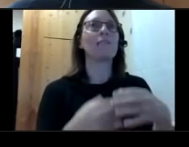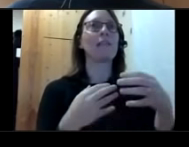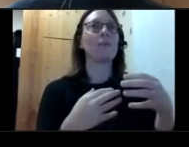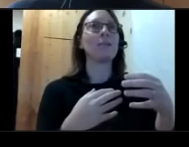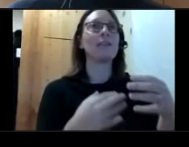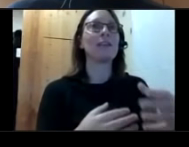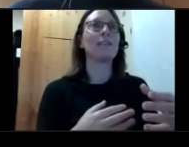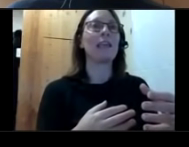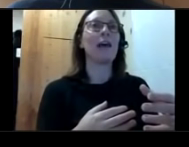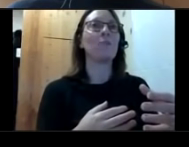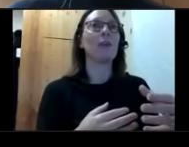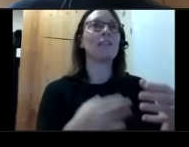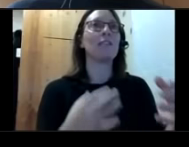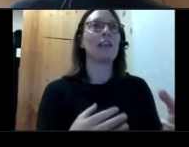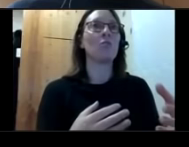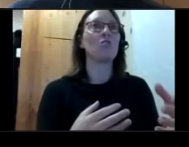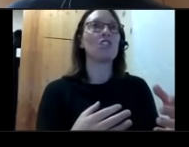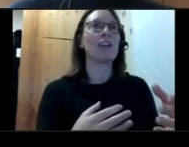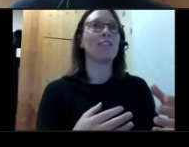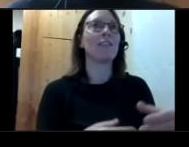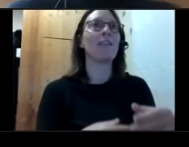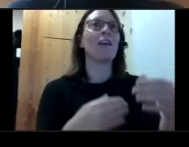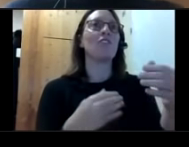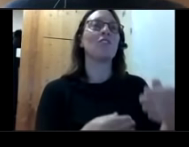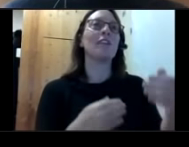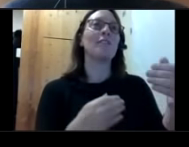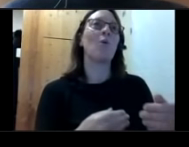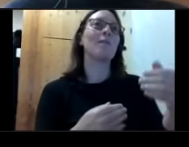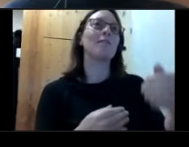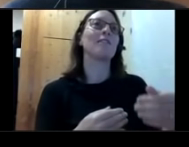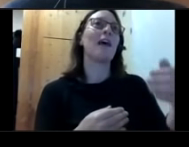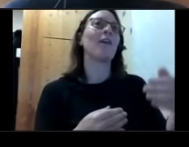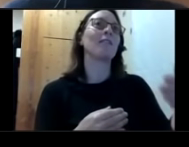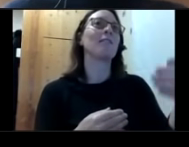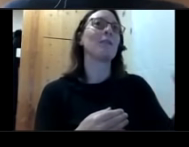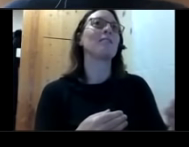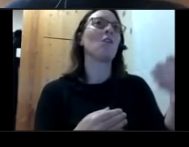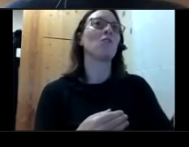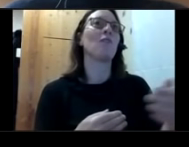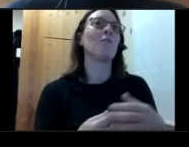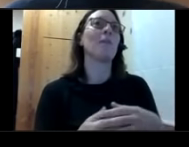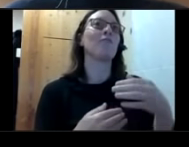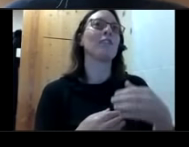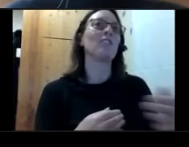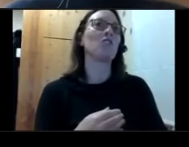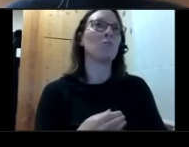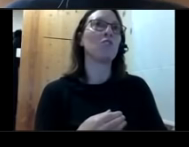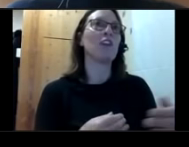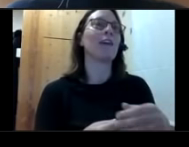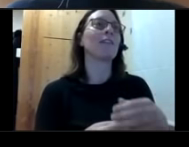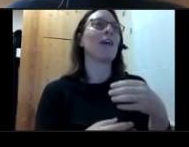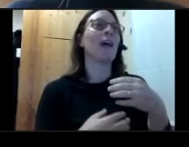time. Accessibility standards get updated as technology changes. So you need to always start to have accessibility on the roadmap for any